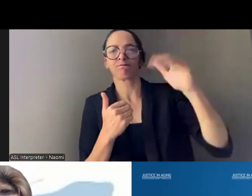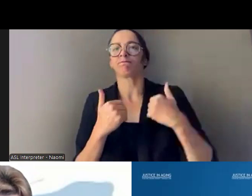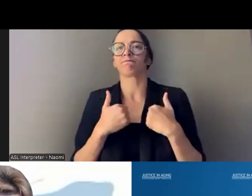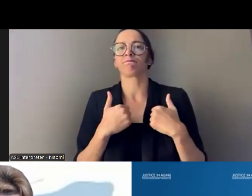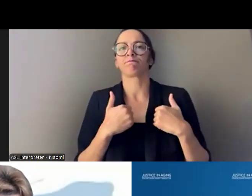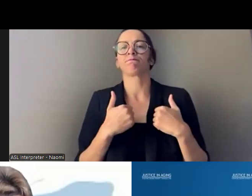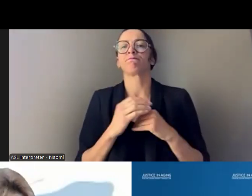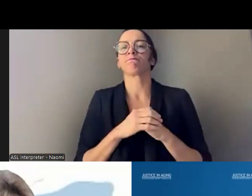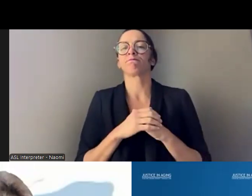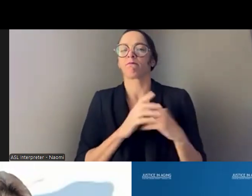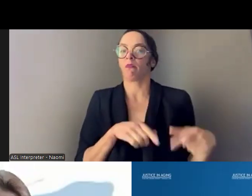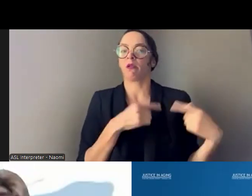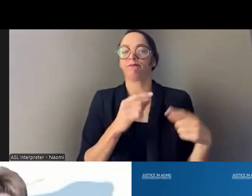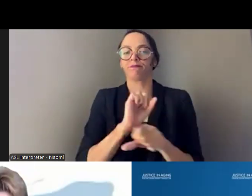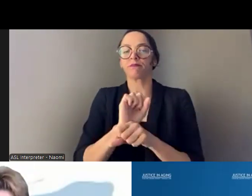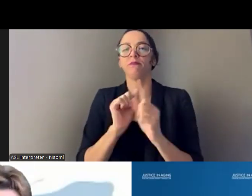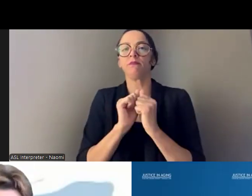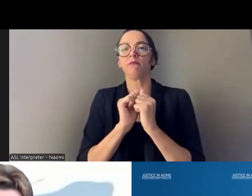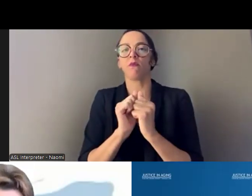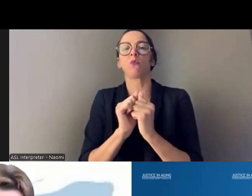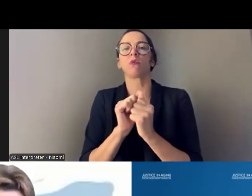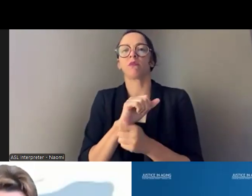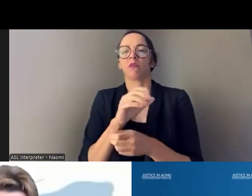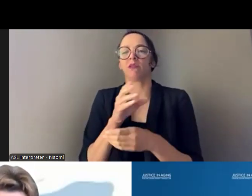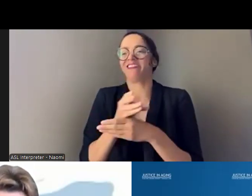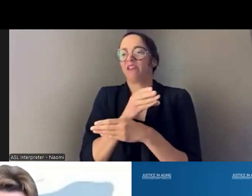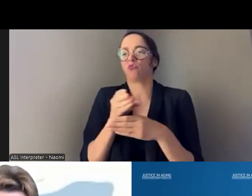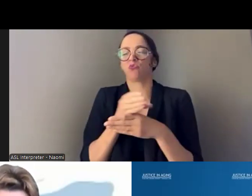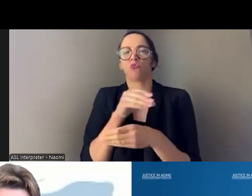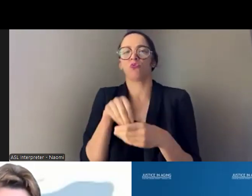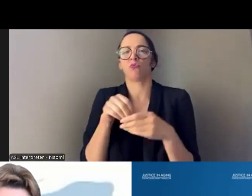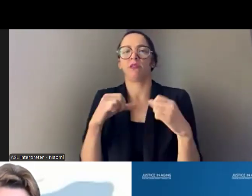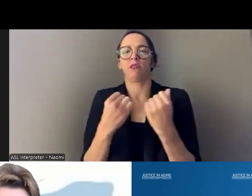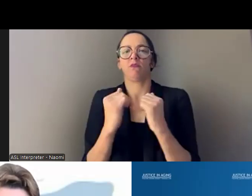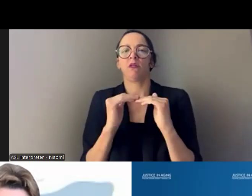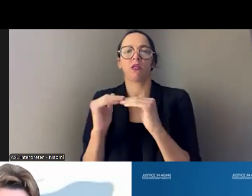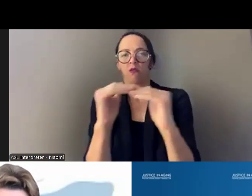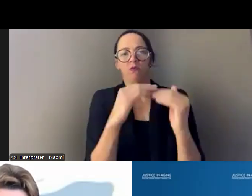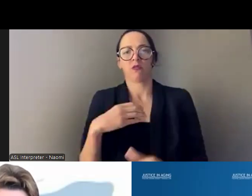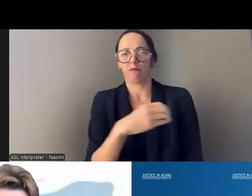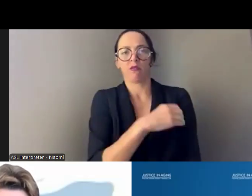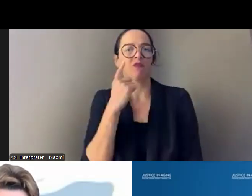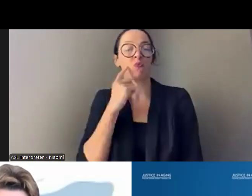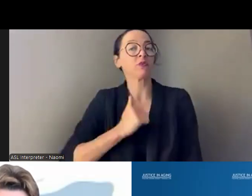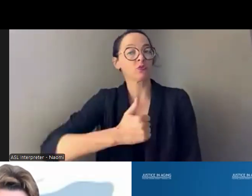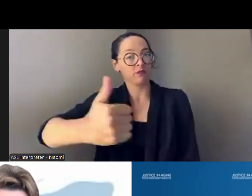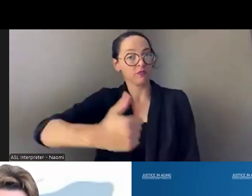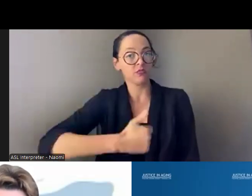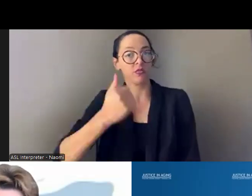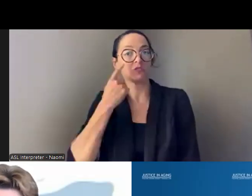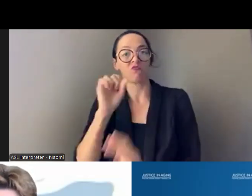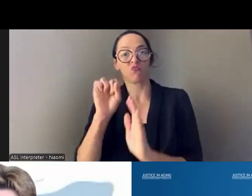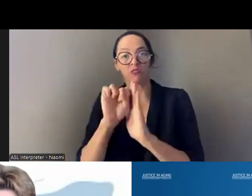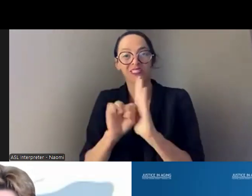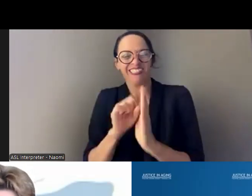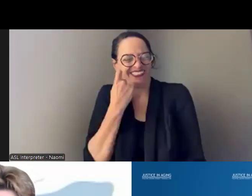We've been working with the Interagency Equity Committee for Transportation for the state, and they've just started